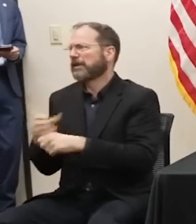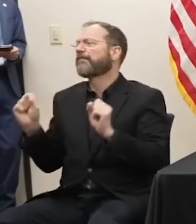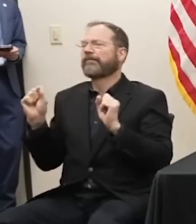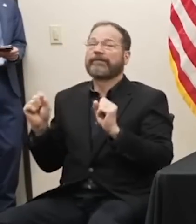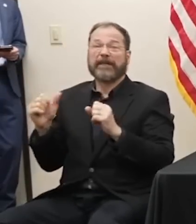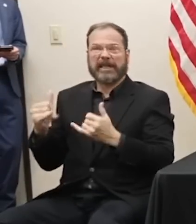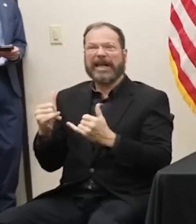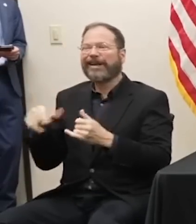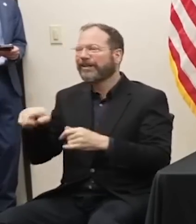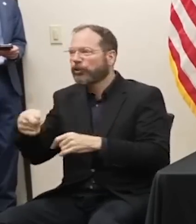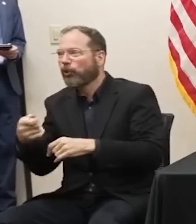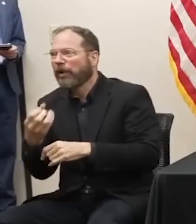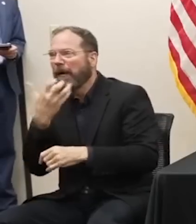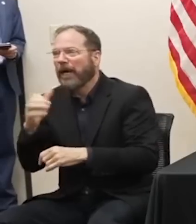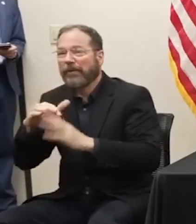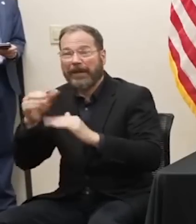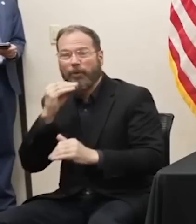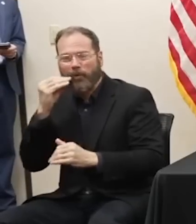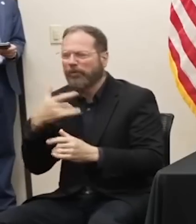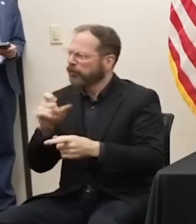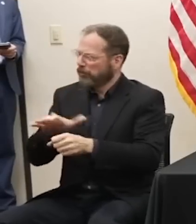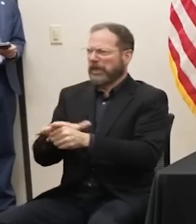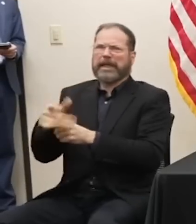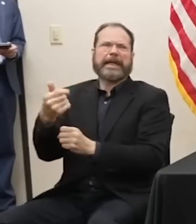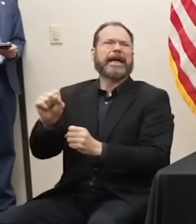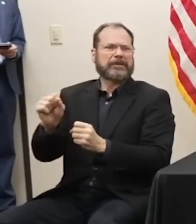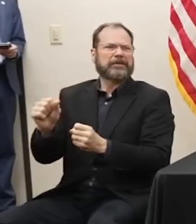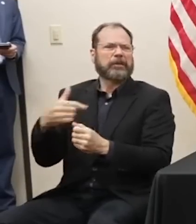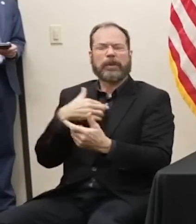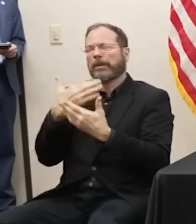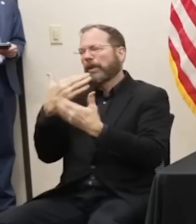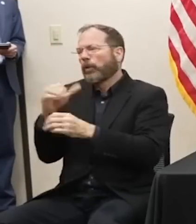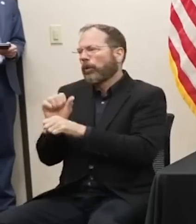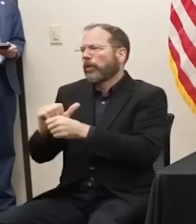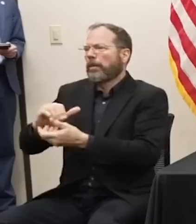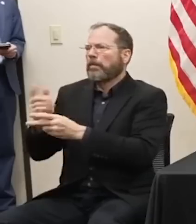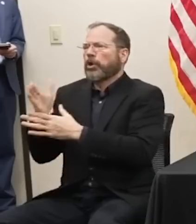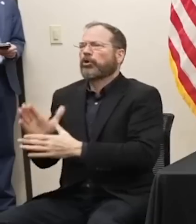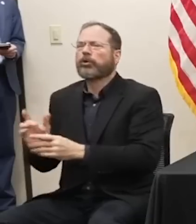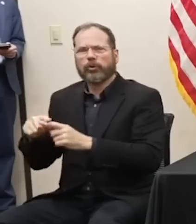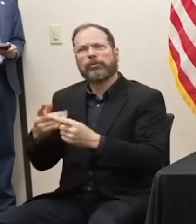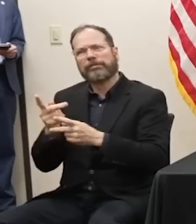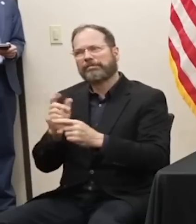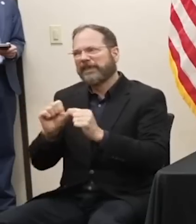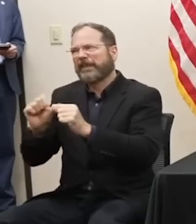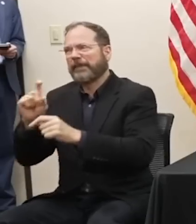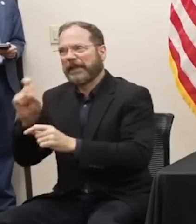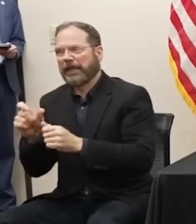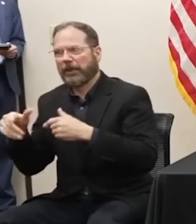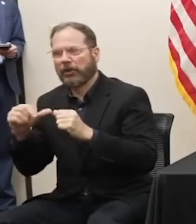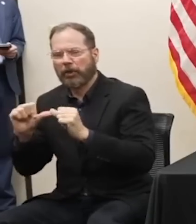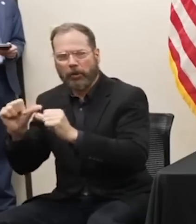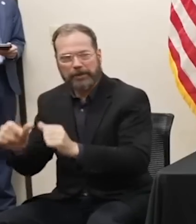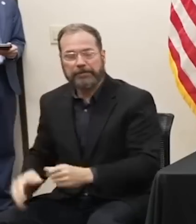are heating our homes today. But we should have plenty of gas, and we are appreciative working with our partners to keep Texas going today. Thank you very